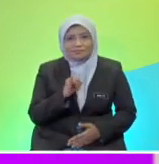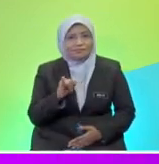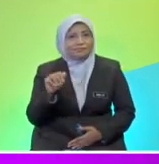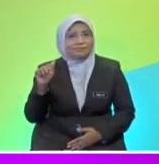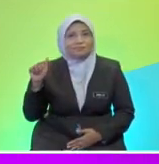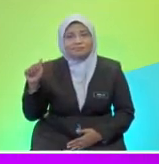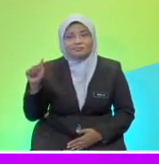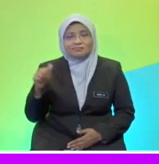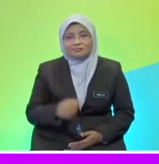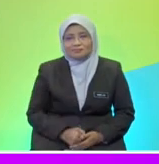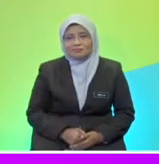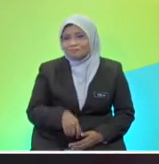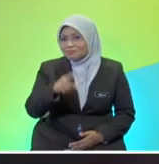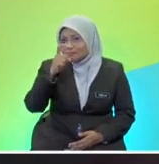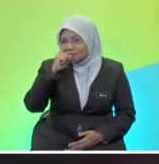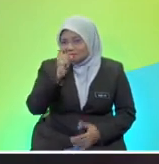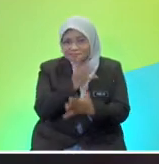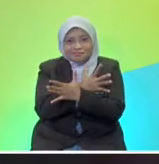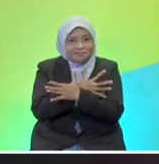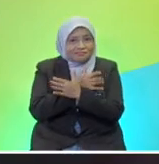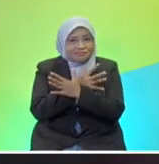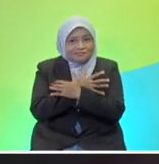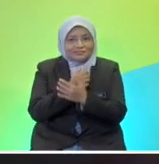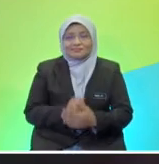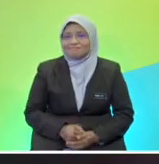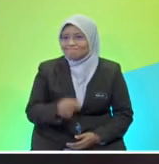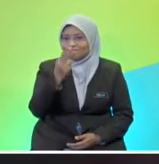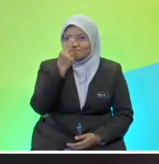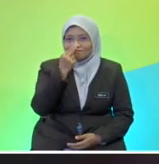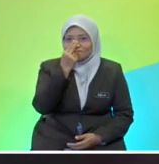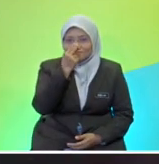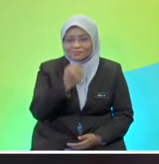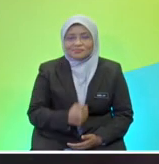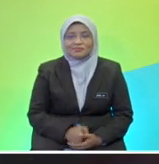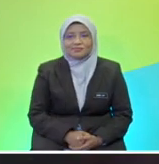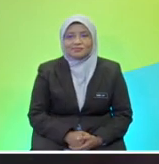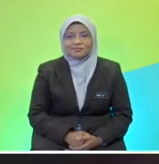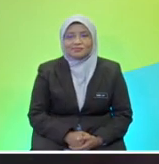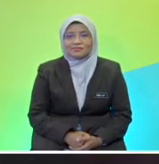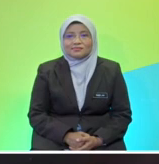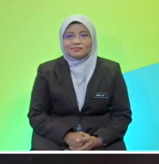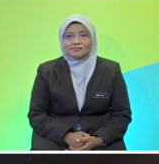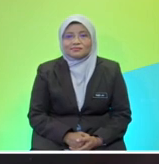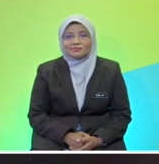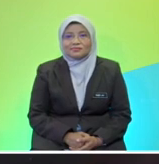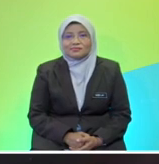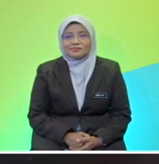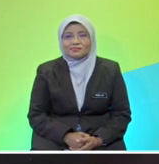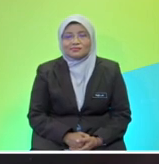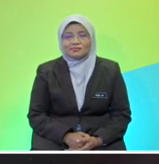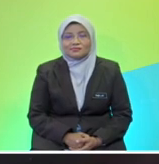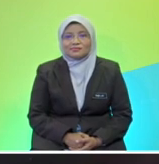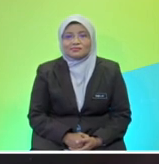teddy bear. Yep. A cute little teddy bear. Good. Okay. Yeah. Can you put it here? I will put it there. This is a teddy